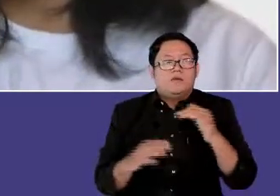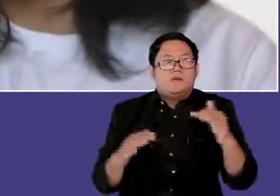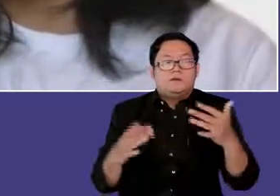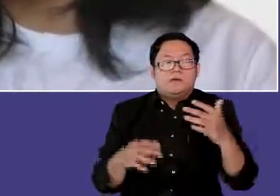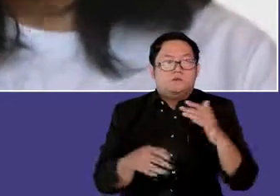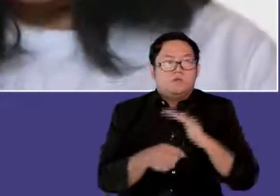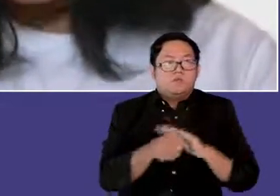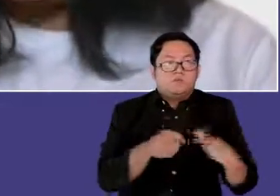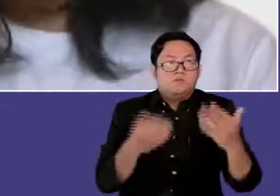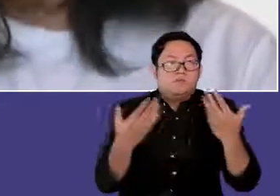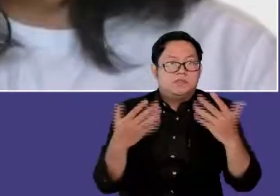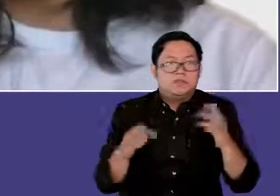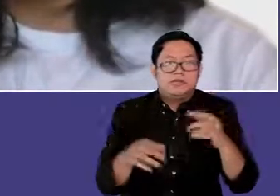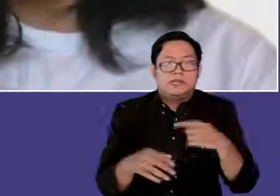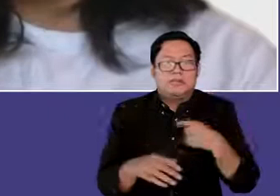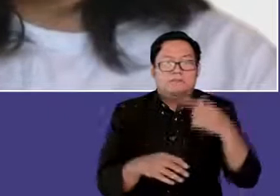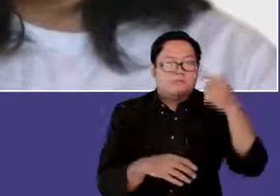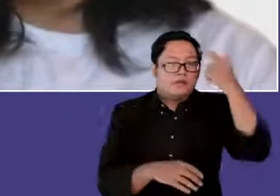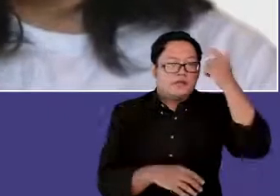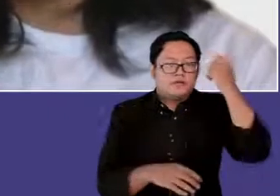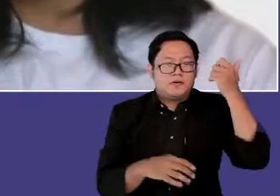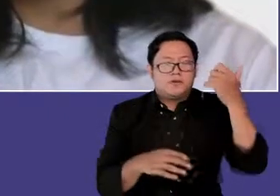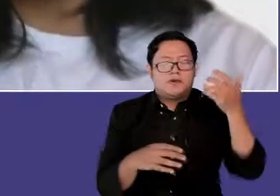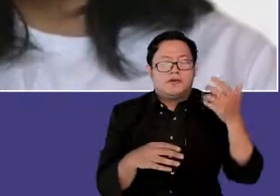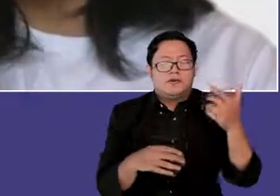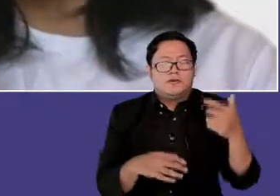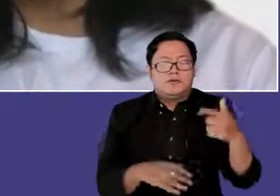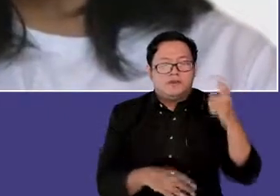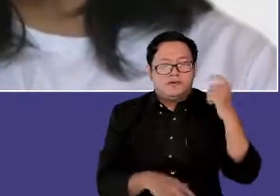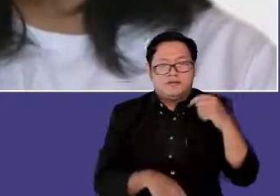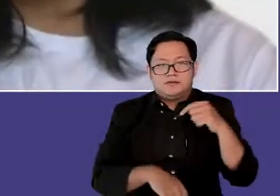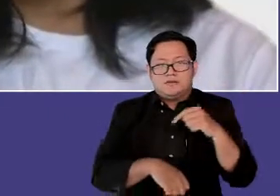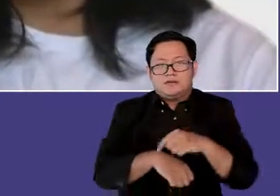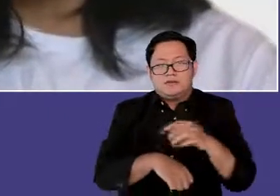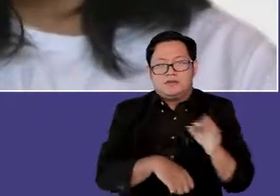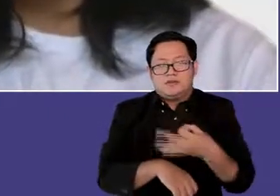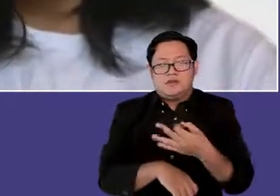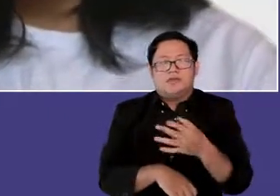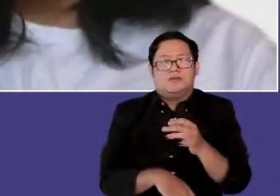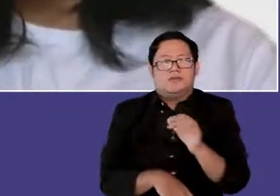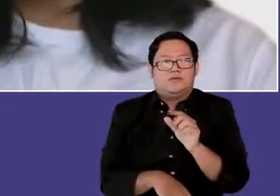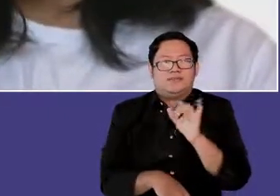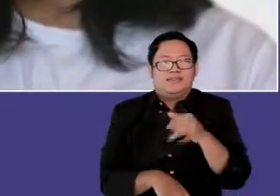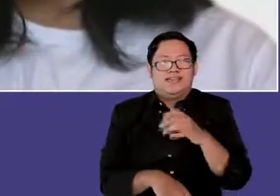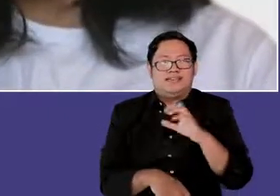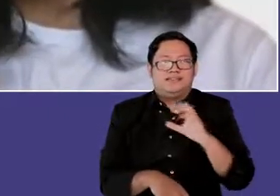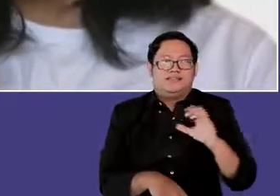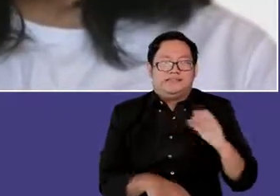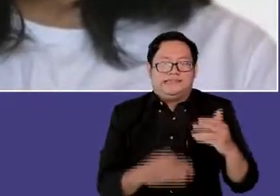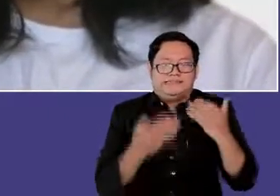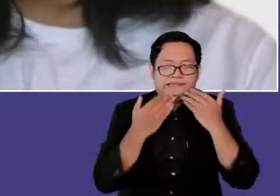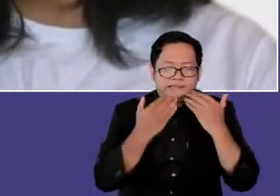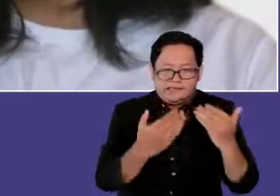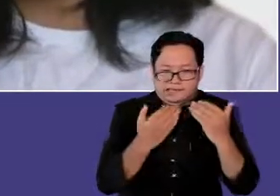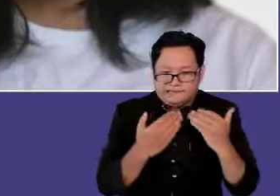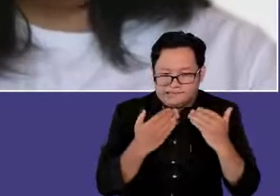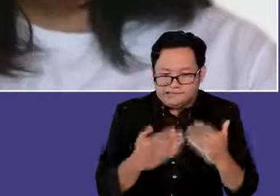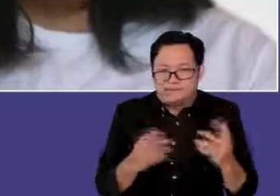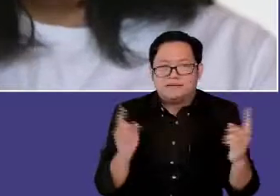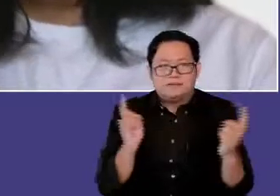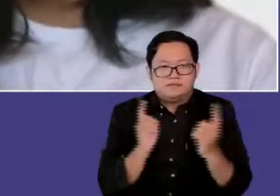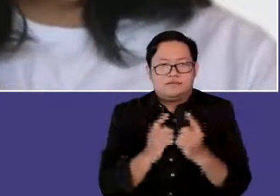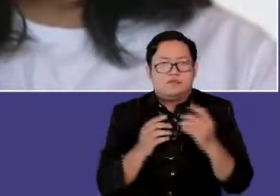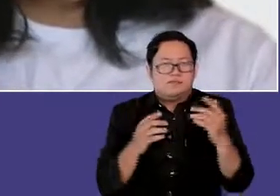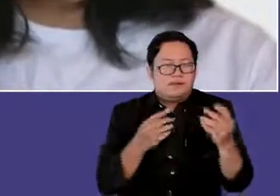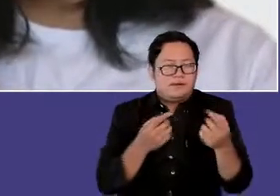much, especially Professor, for making our time with the GFCC again. We are looking forward for our next